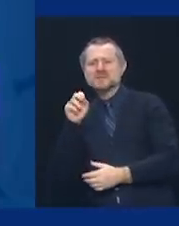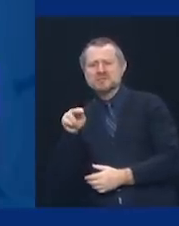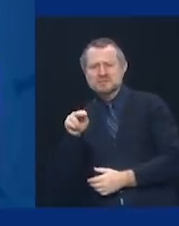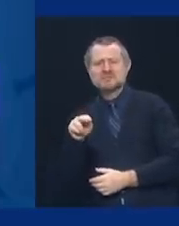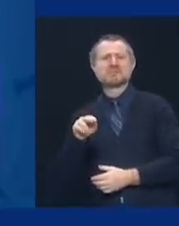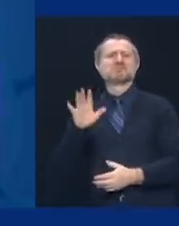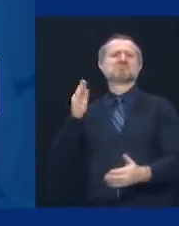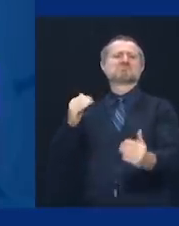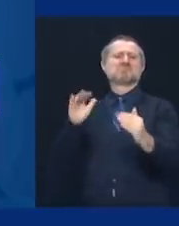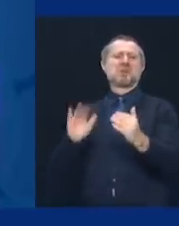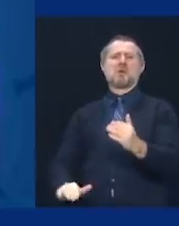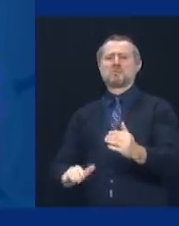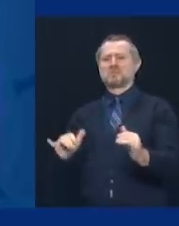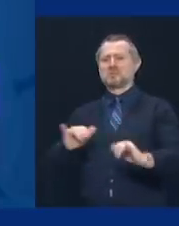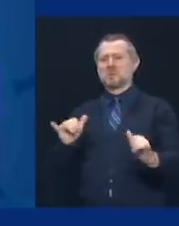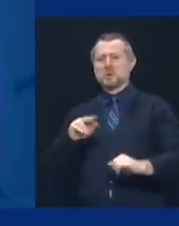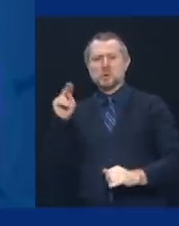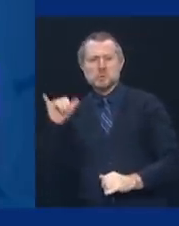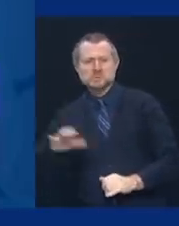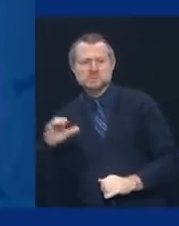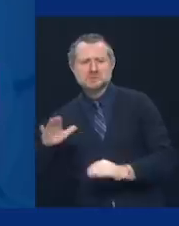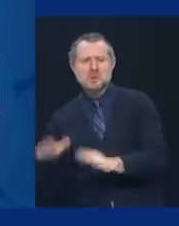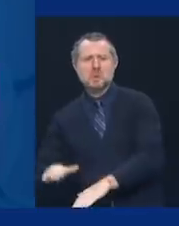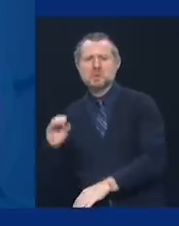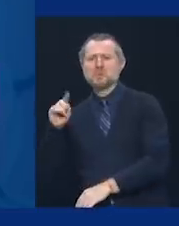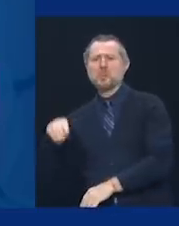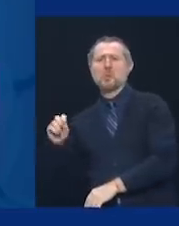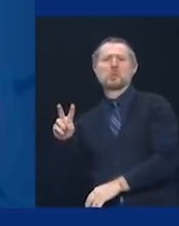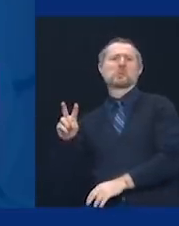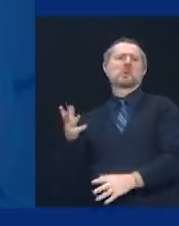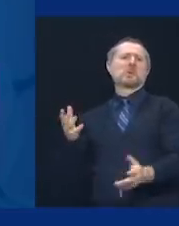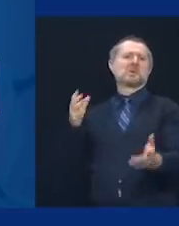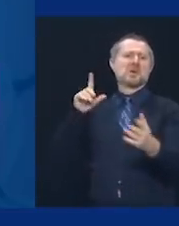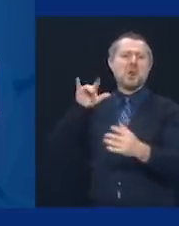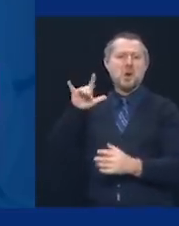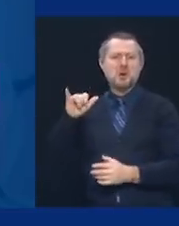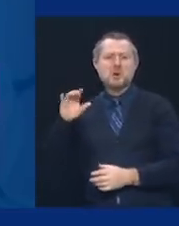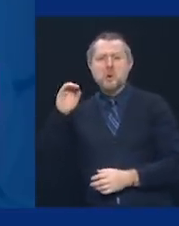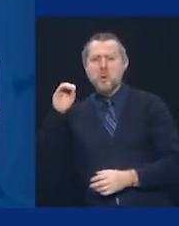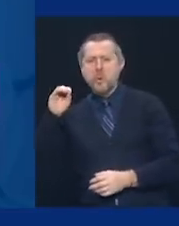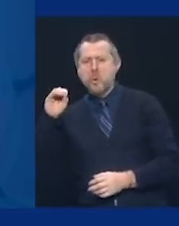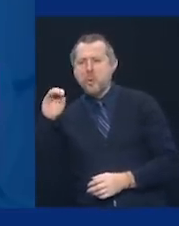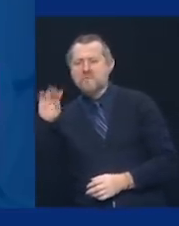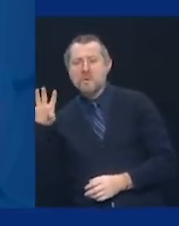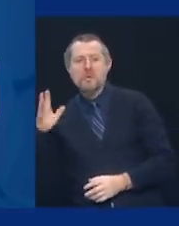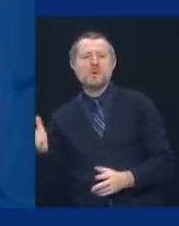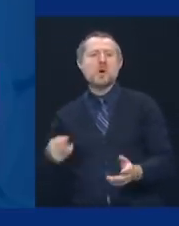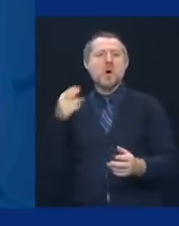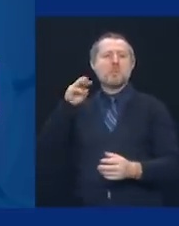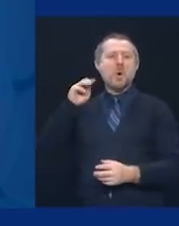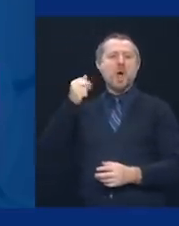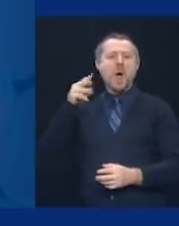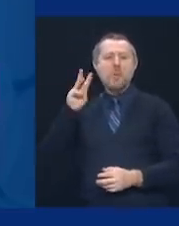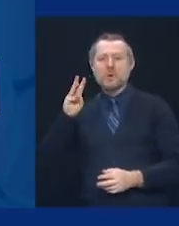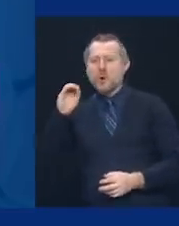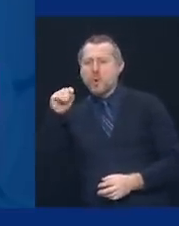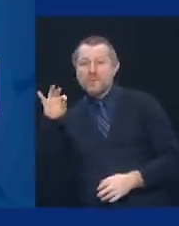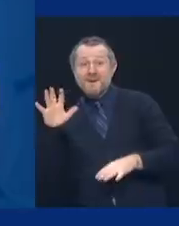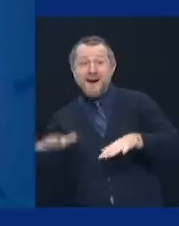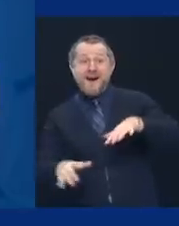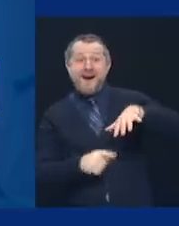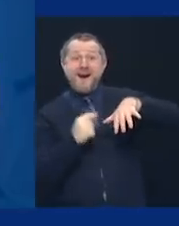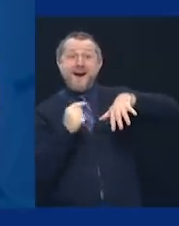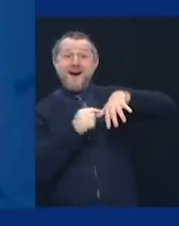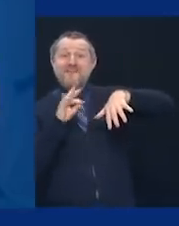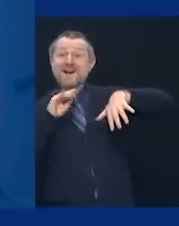Long Island, 0.4. Capital Region 0.3, Mohawk Valley 0.4, Finger Lakes. Finger Lakes, Finger Lakes, Finger